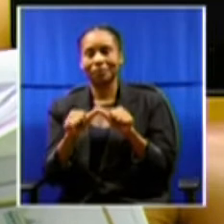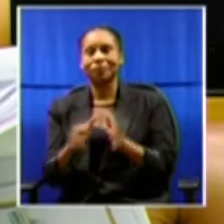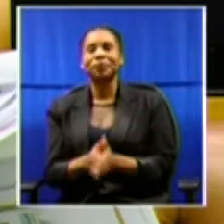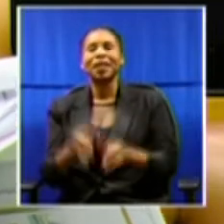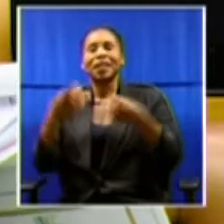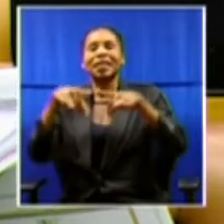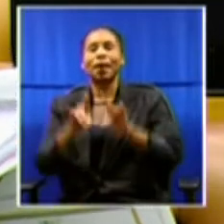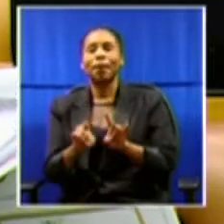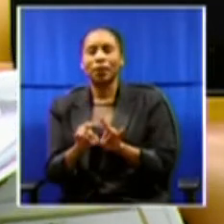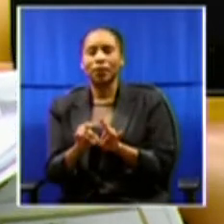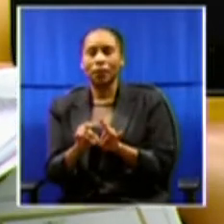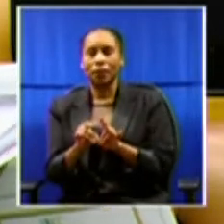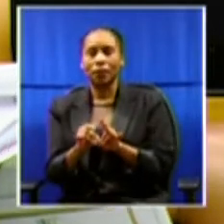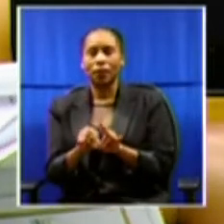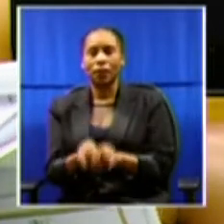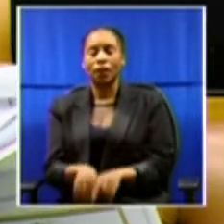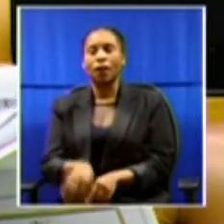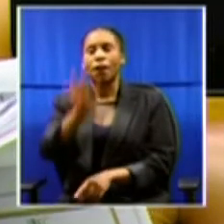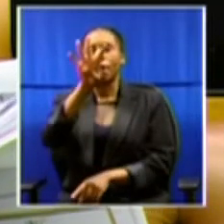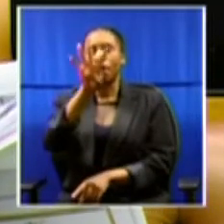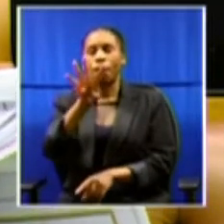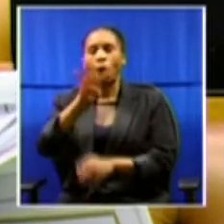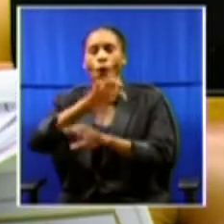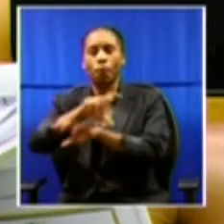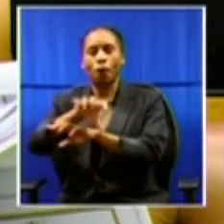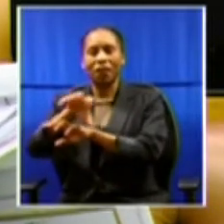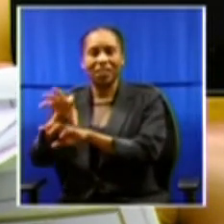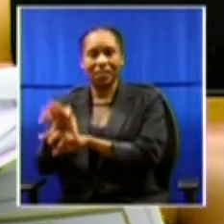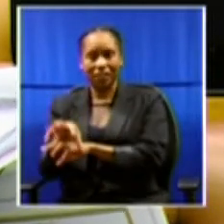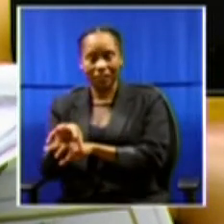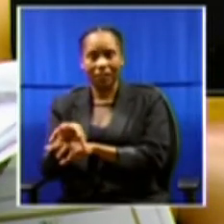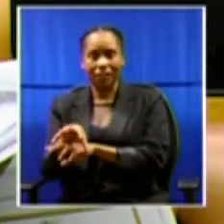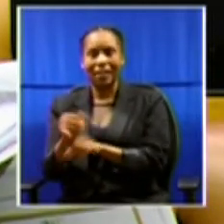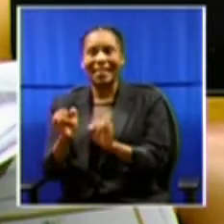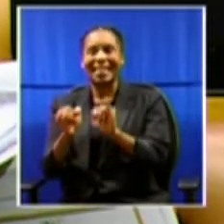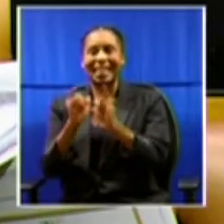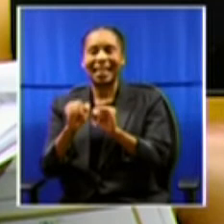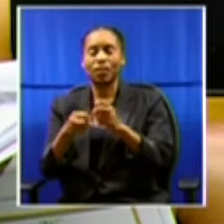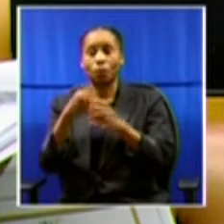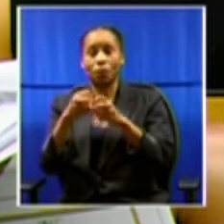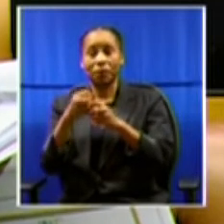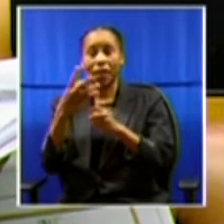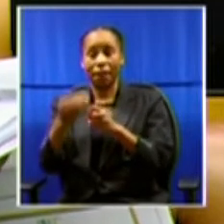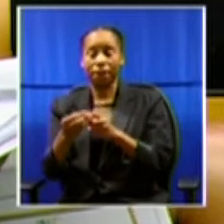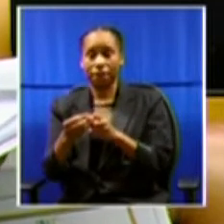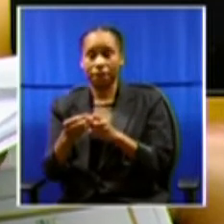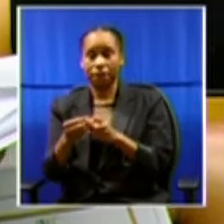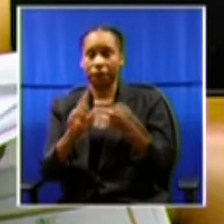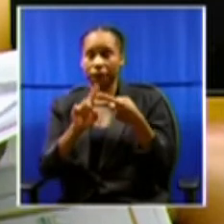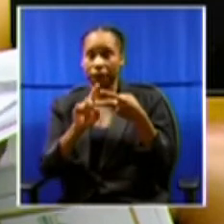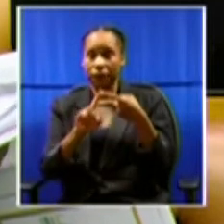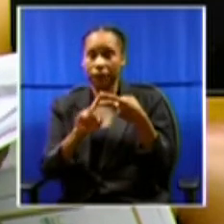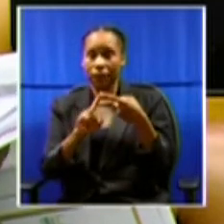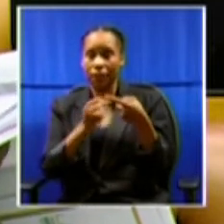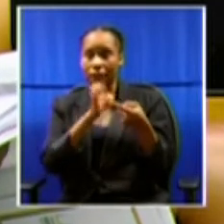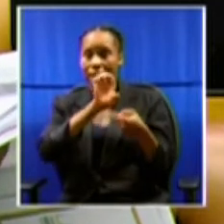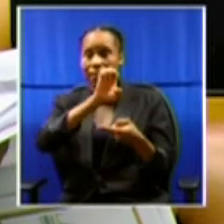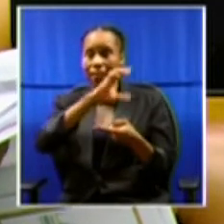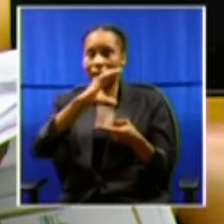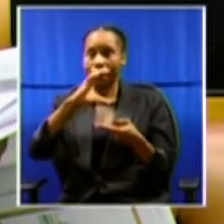Chairperson, there are 4 provinces that have a serious problem on that. That would be your Eastern